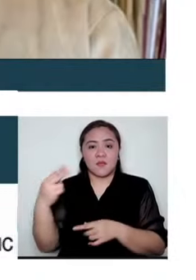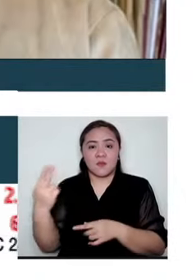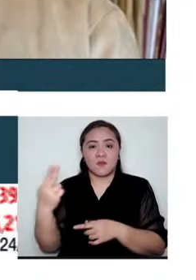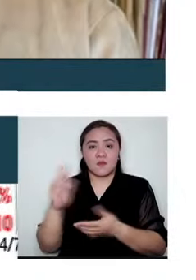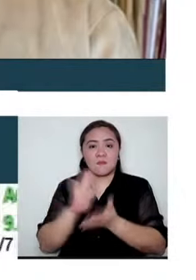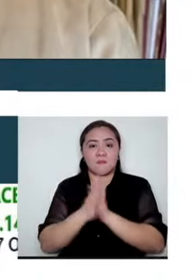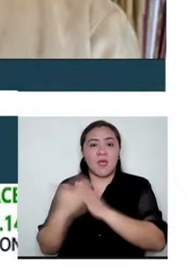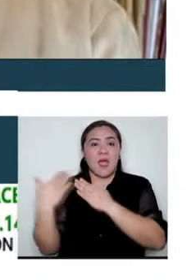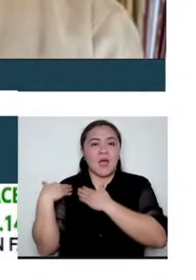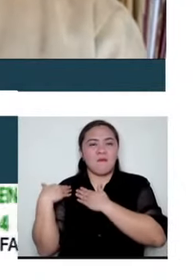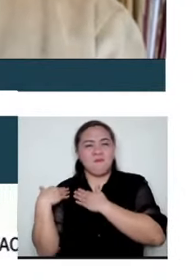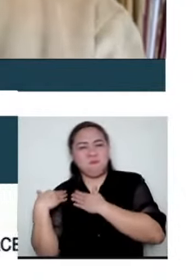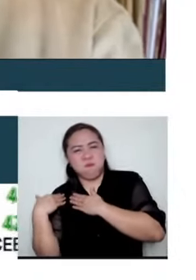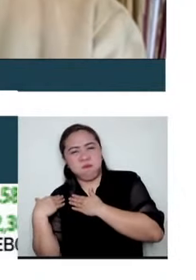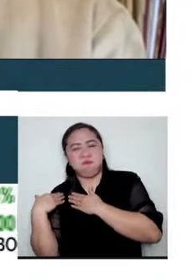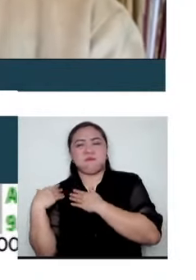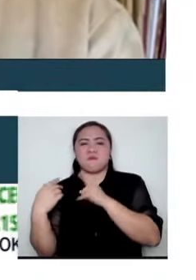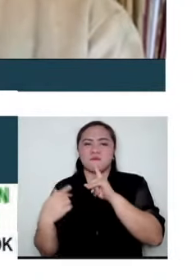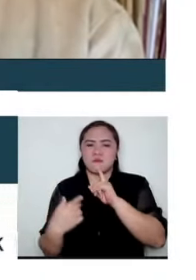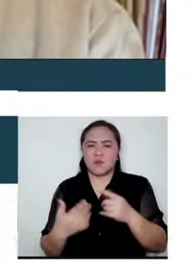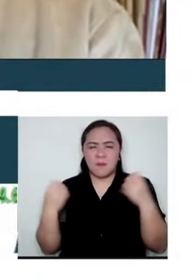overburdened. Yes,